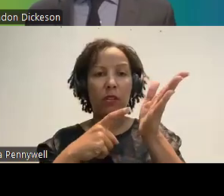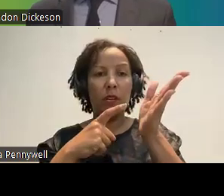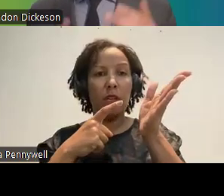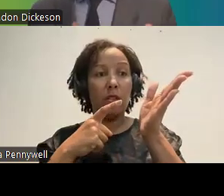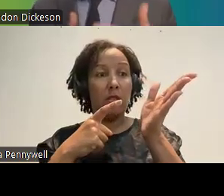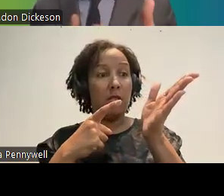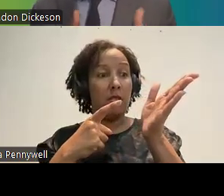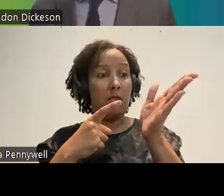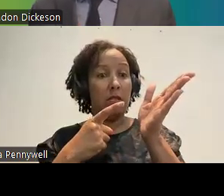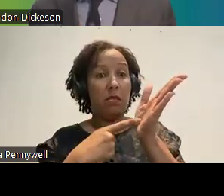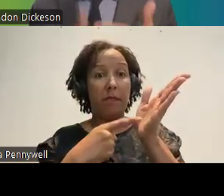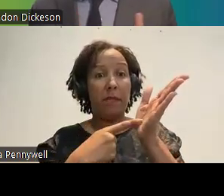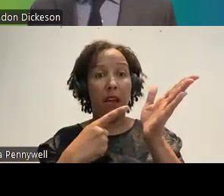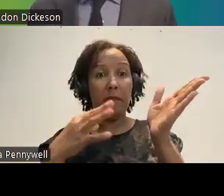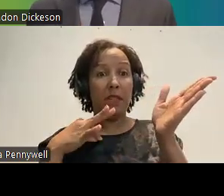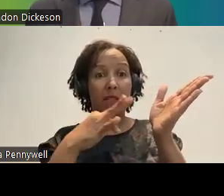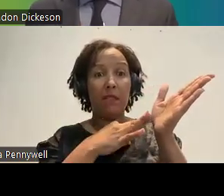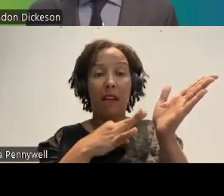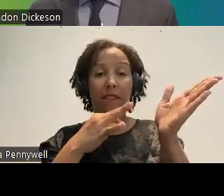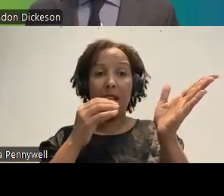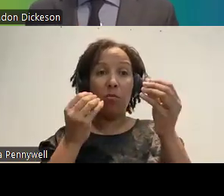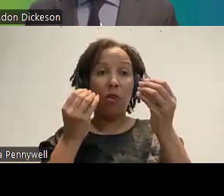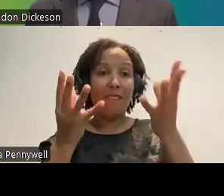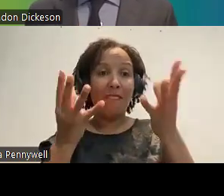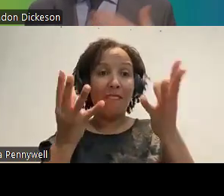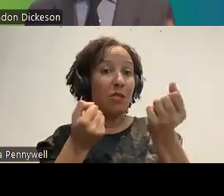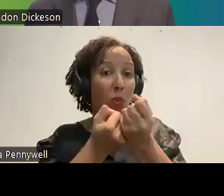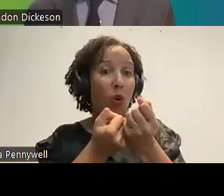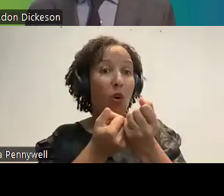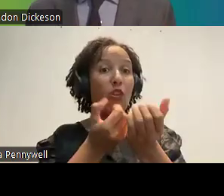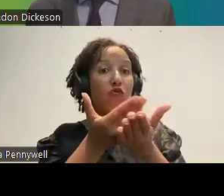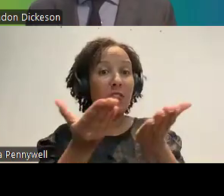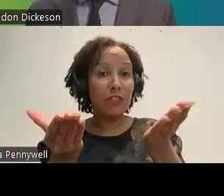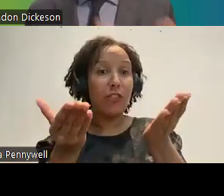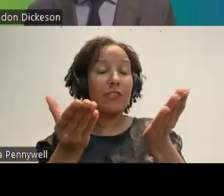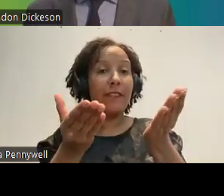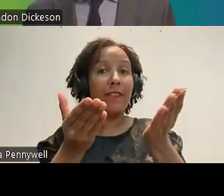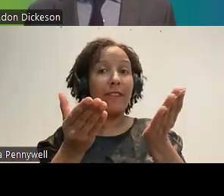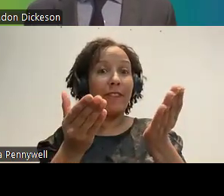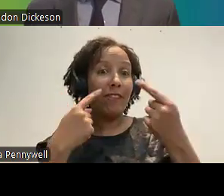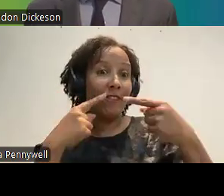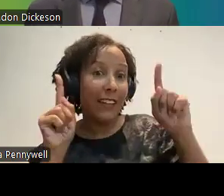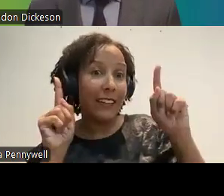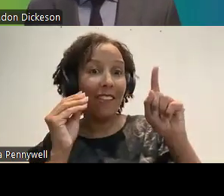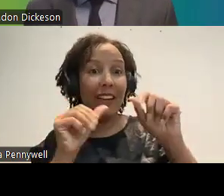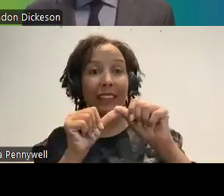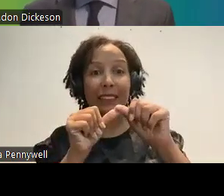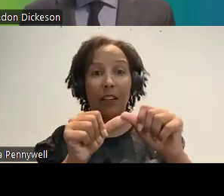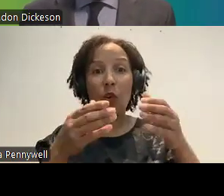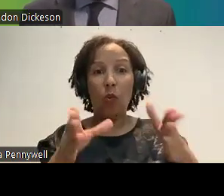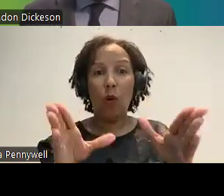from being able to provide the support and resources in an effective and consistent manner. Um,